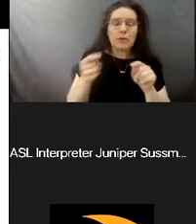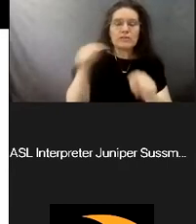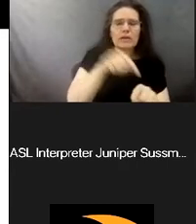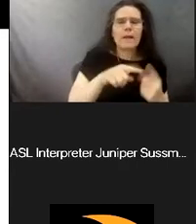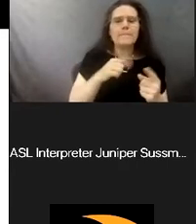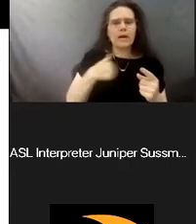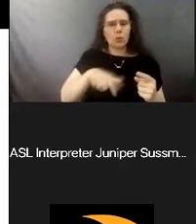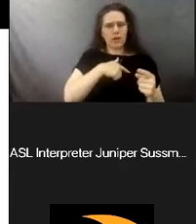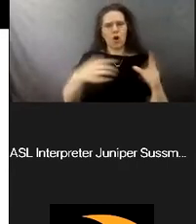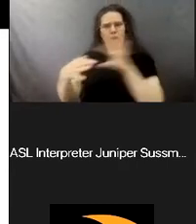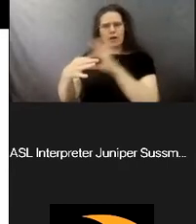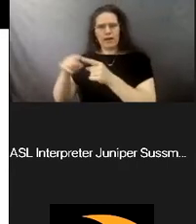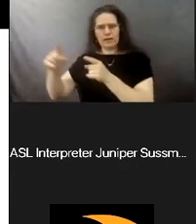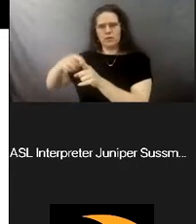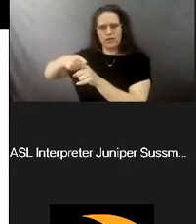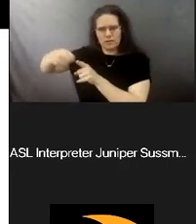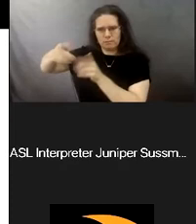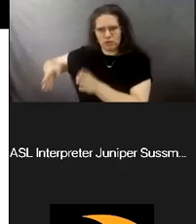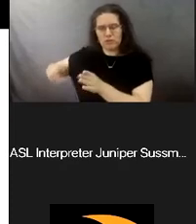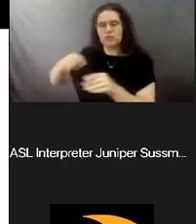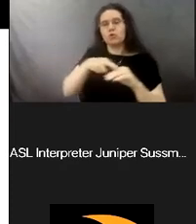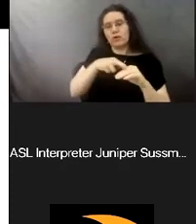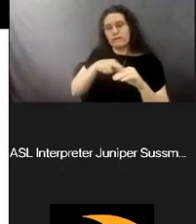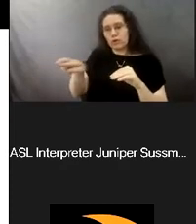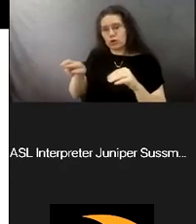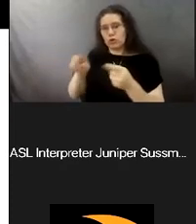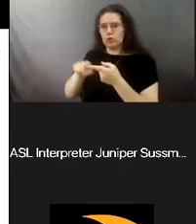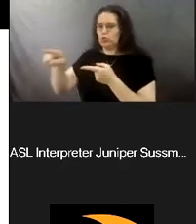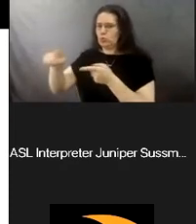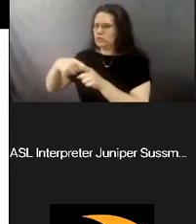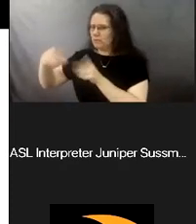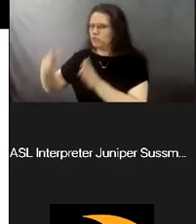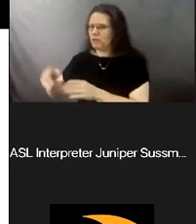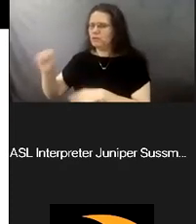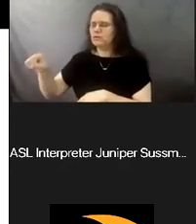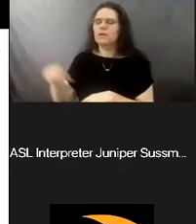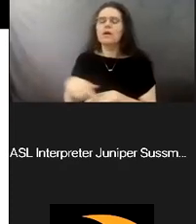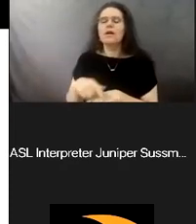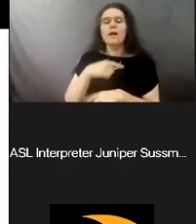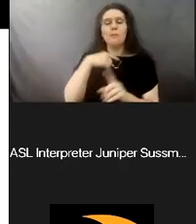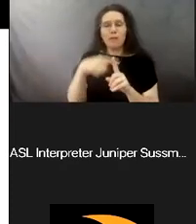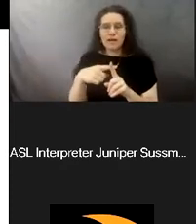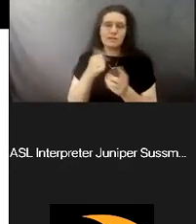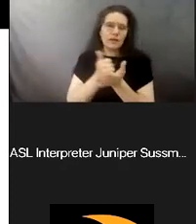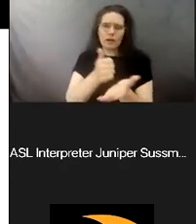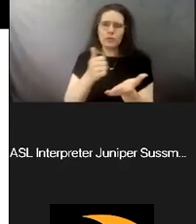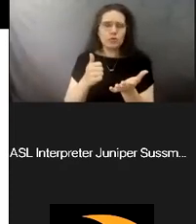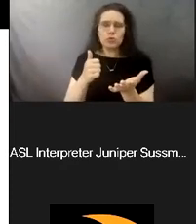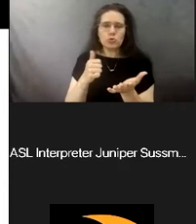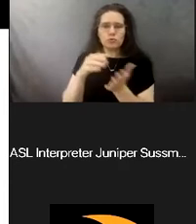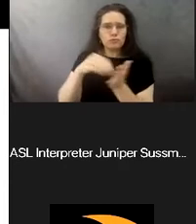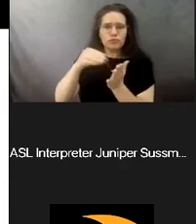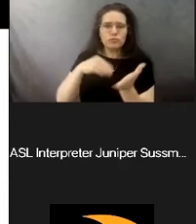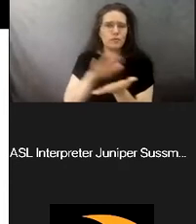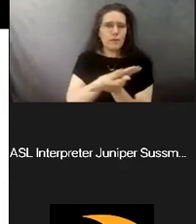specialists. So getting Tamara connected, and then also helping her get the paperwork that she needs to then be